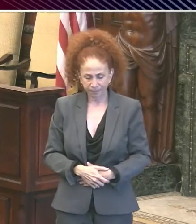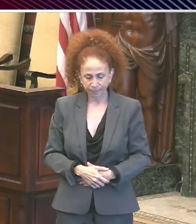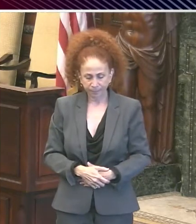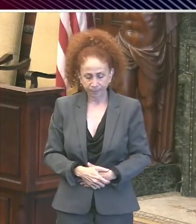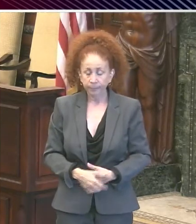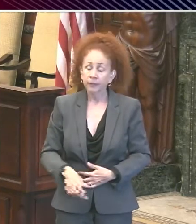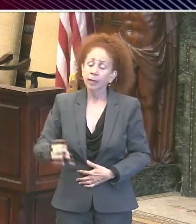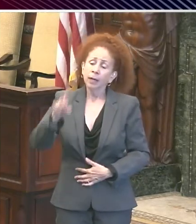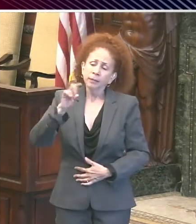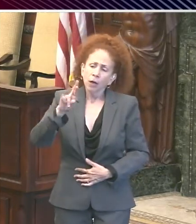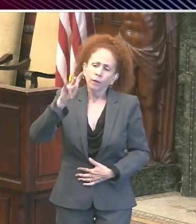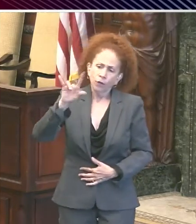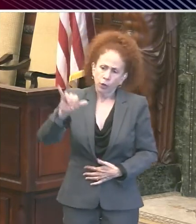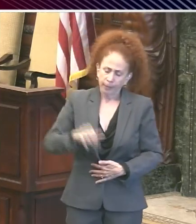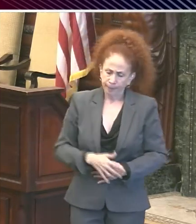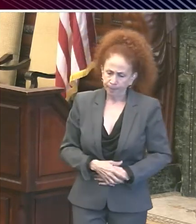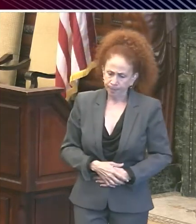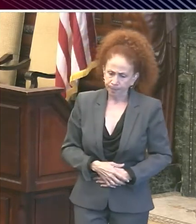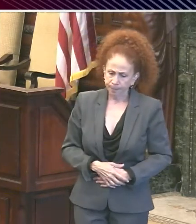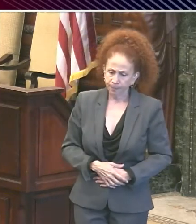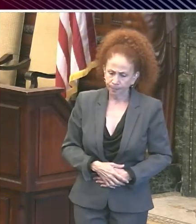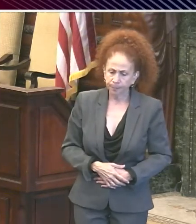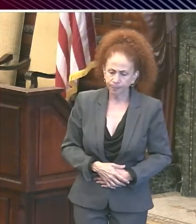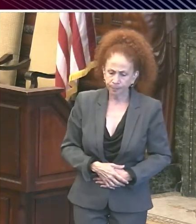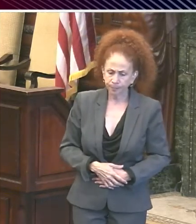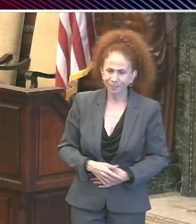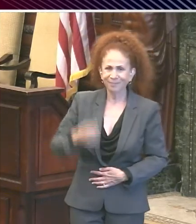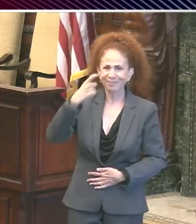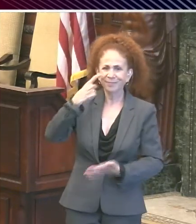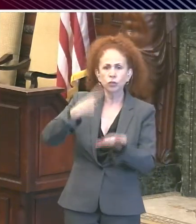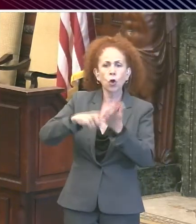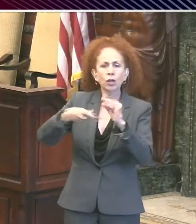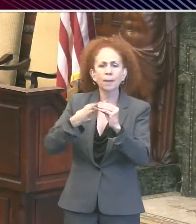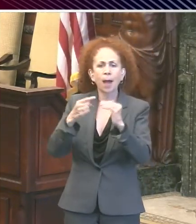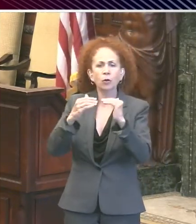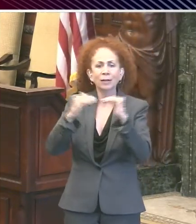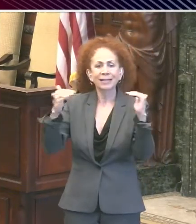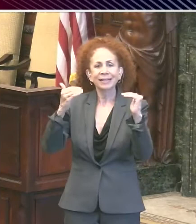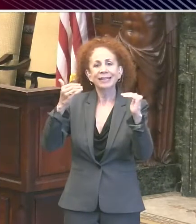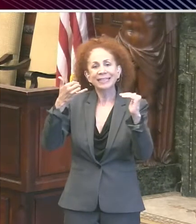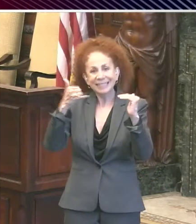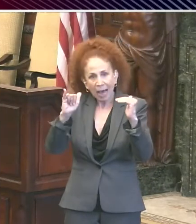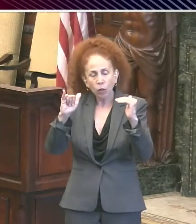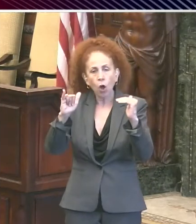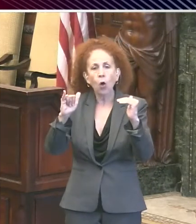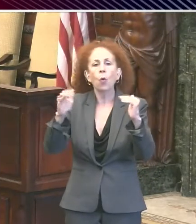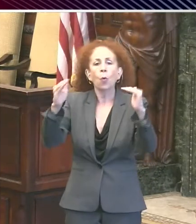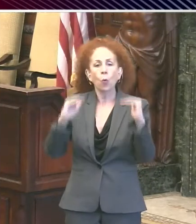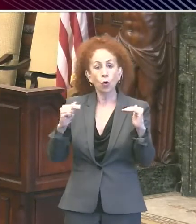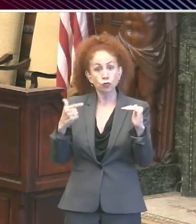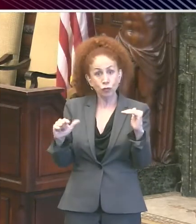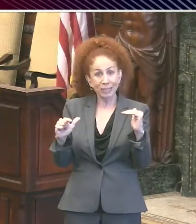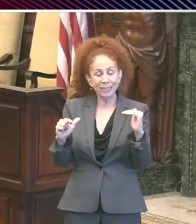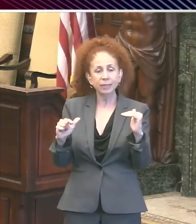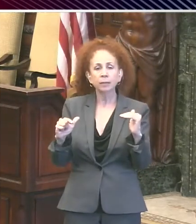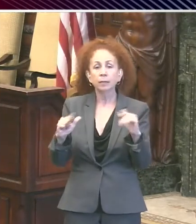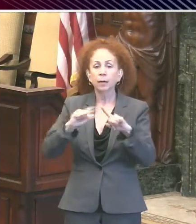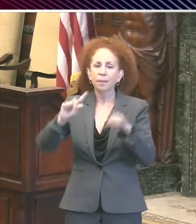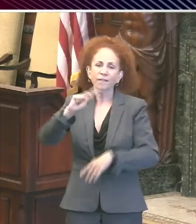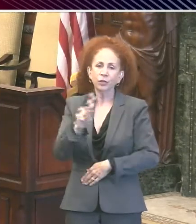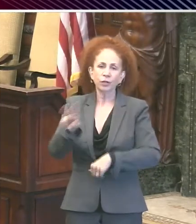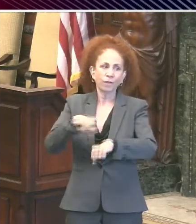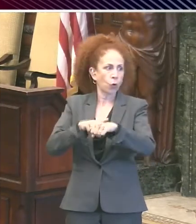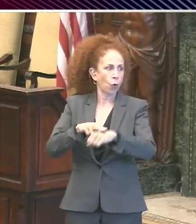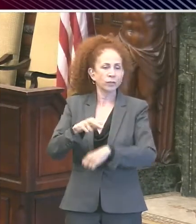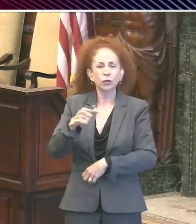Dr. Farley, all the discussion about going to yellow and then green, and of course, Philadelphia remains in a partial